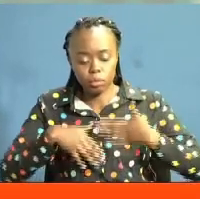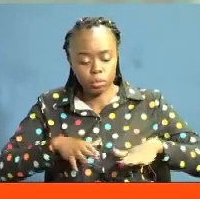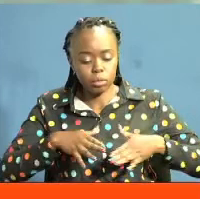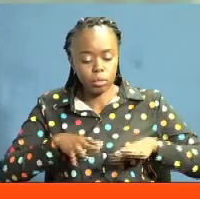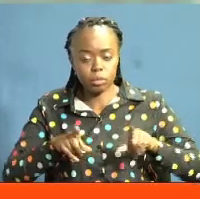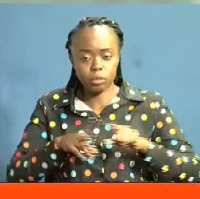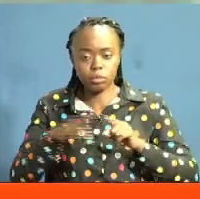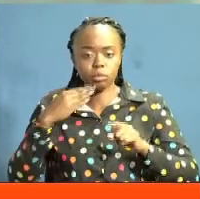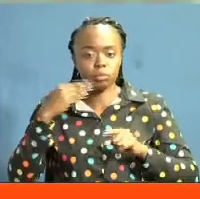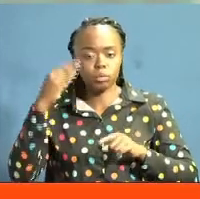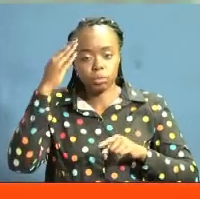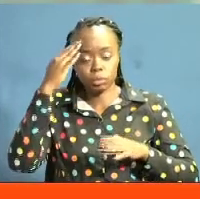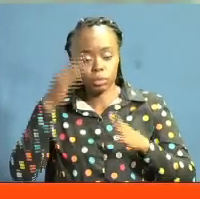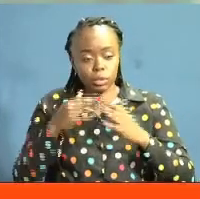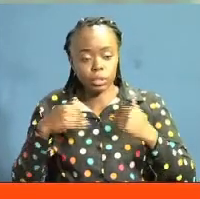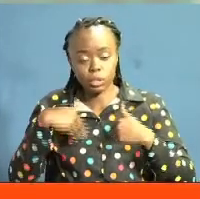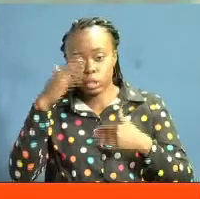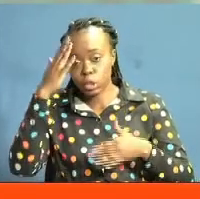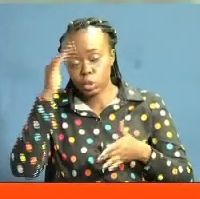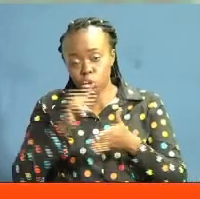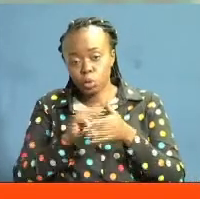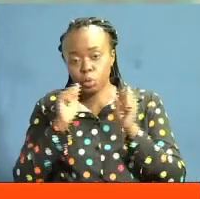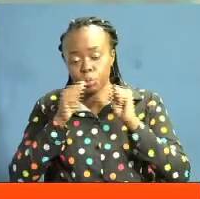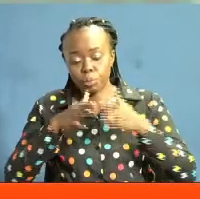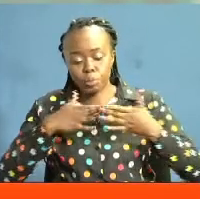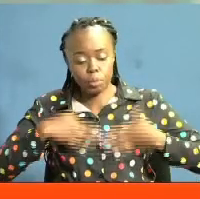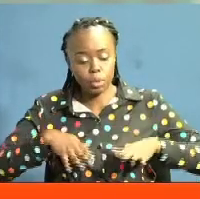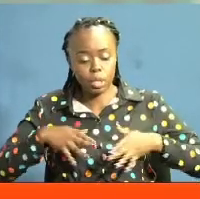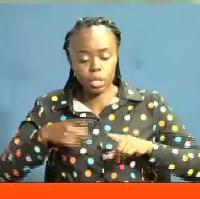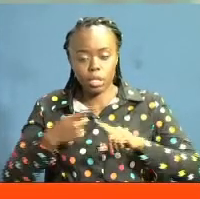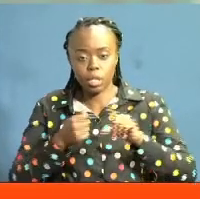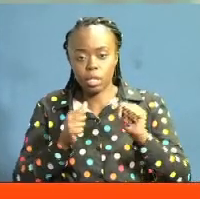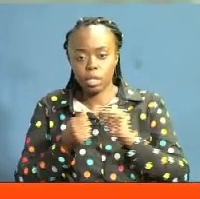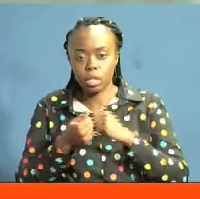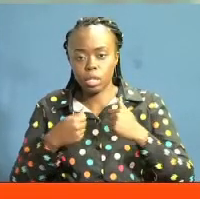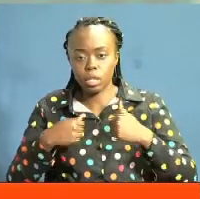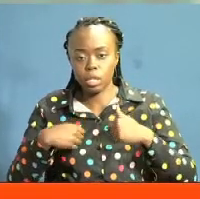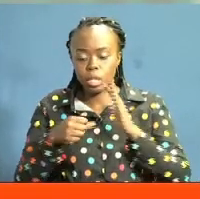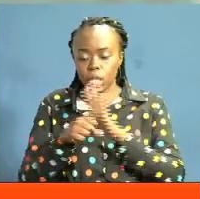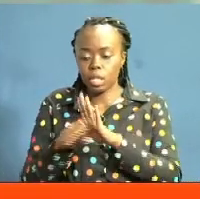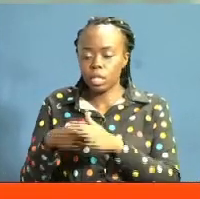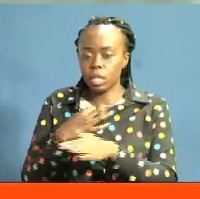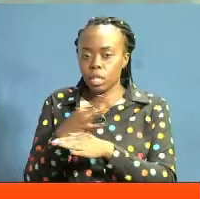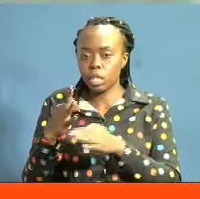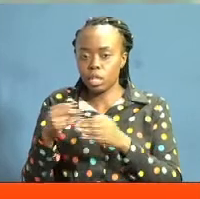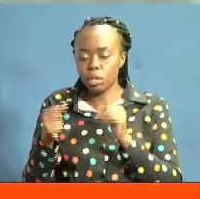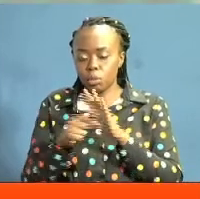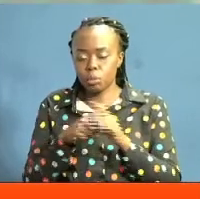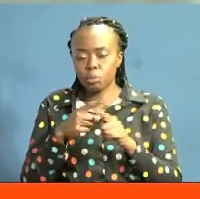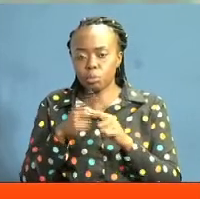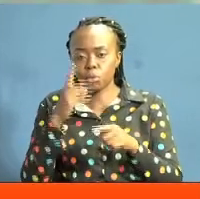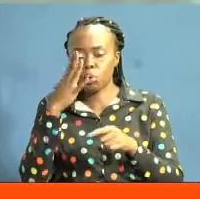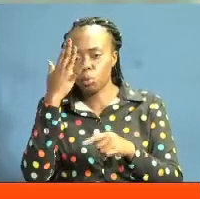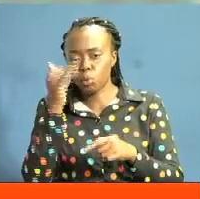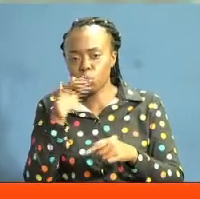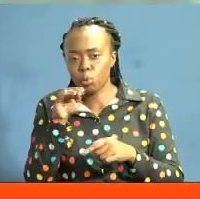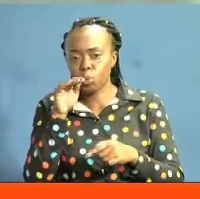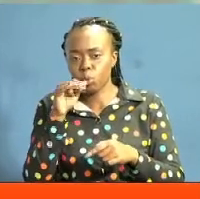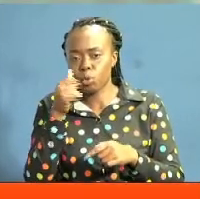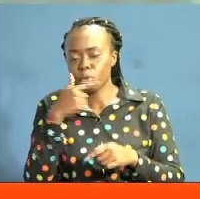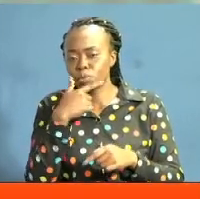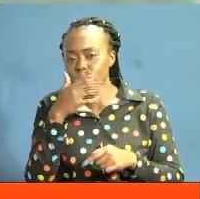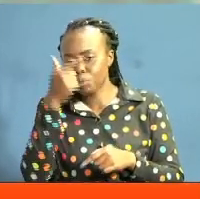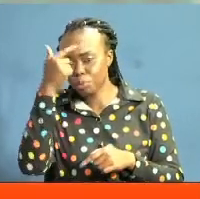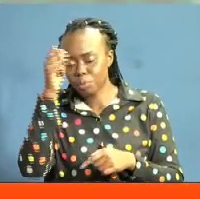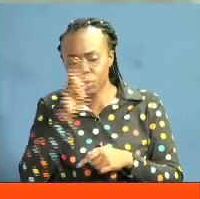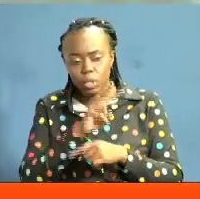an adult can get to know that they could be suffering from the side effects of rejection. Why I'm asking this is because